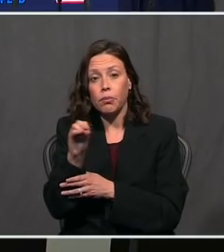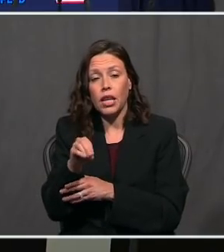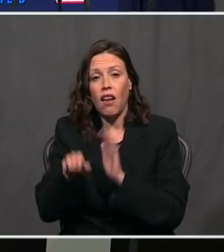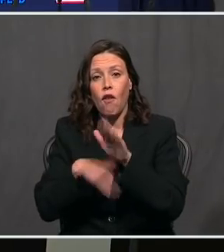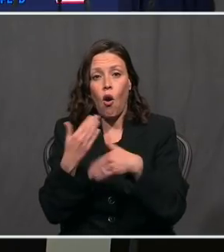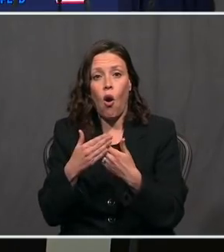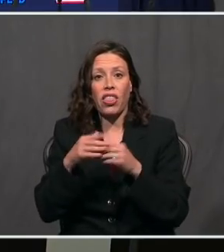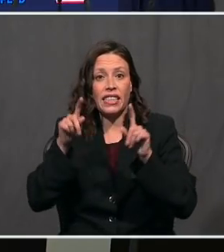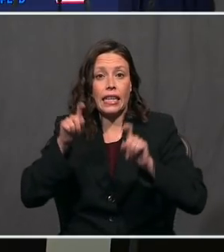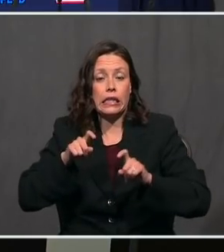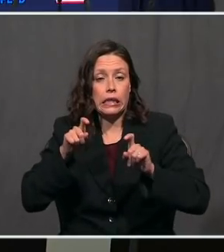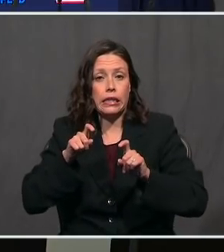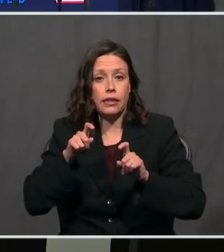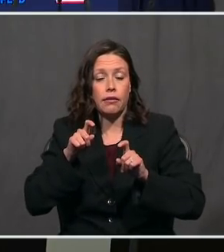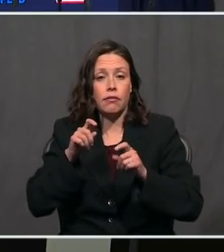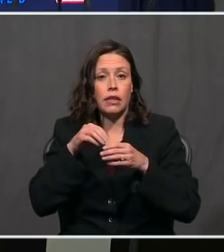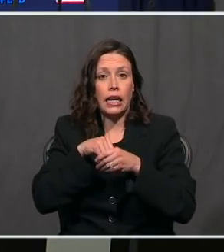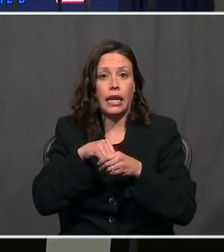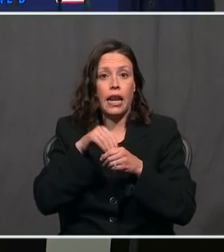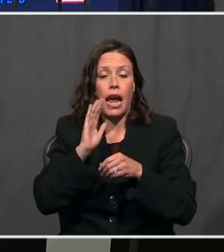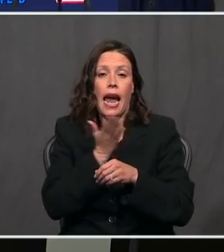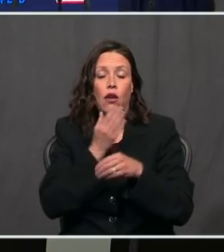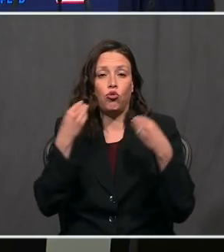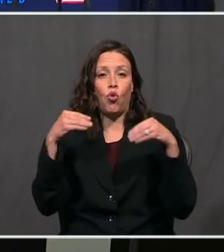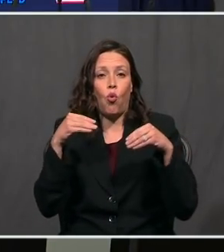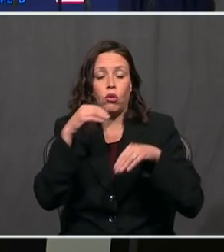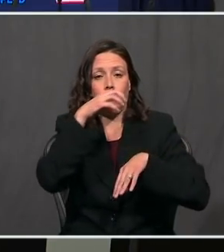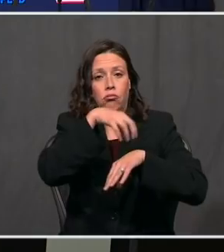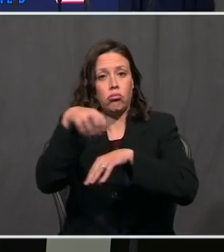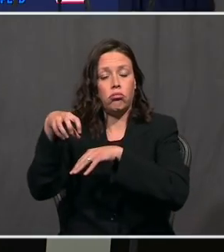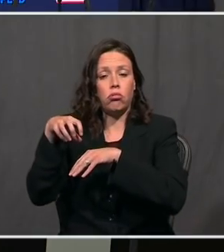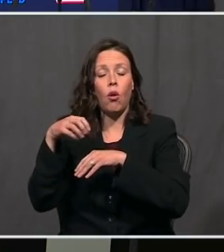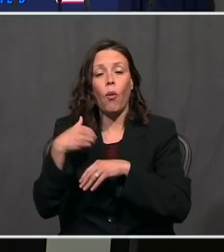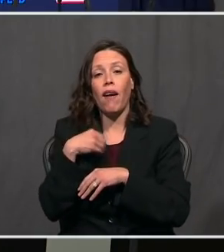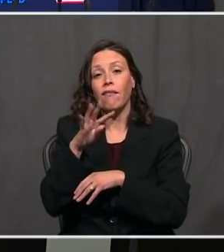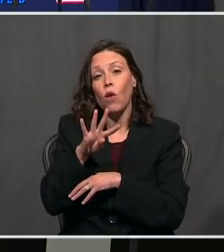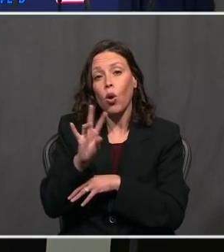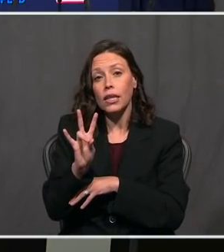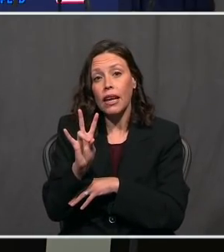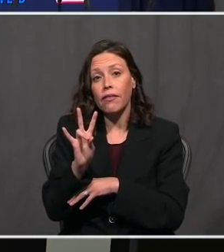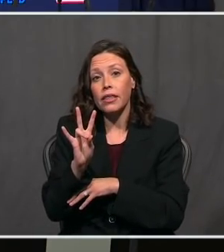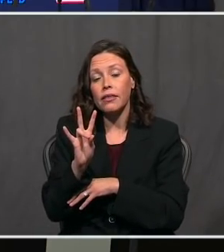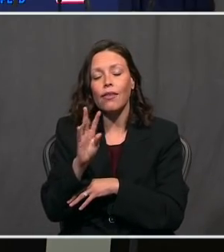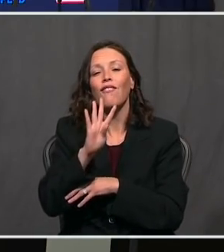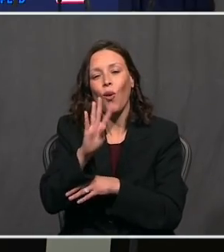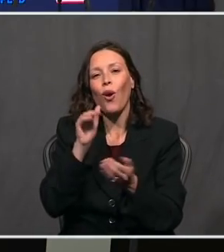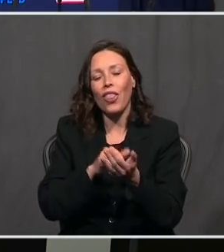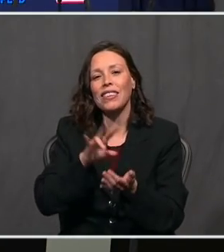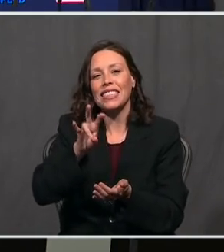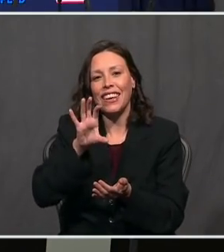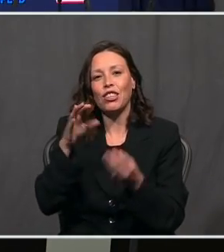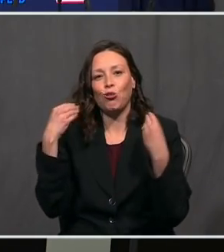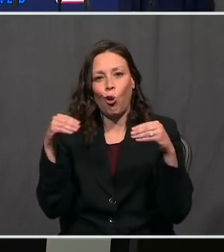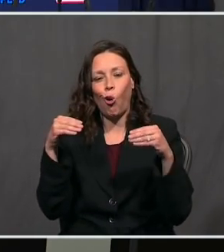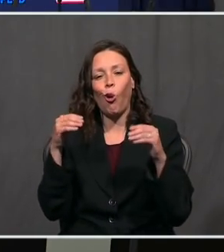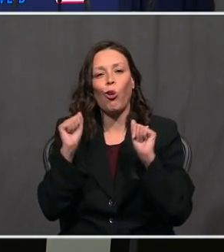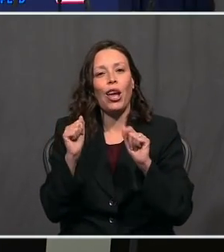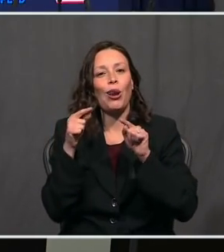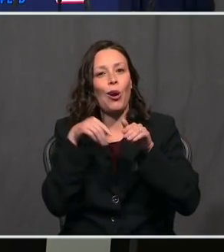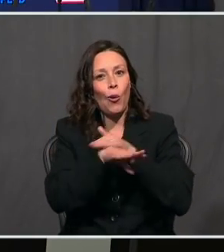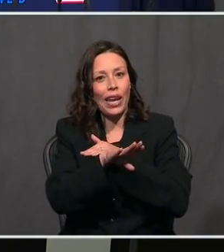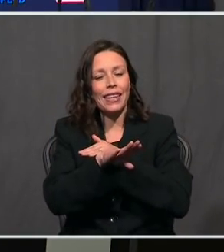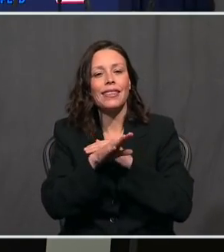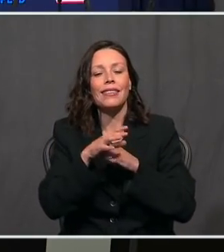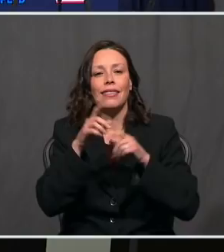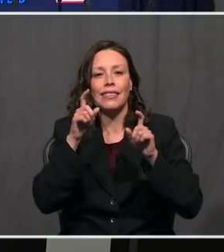all the COVID testing in retail sites across the country. We have 4,700 stores where people can go and get a